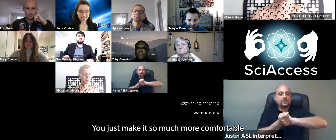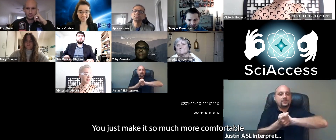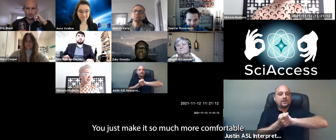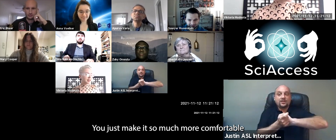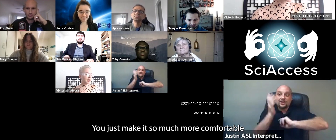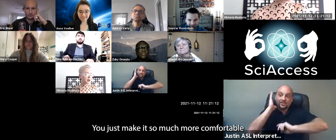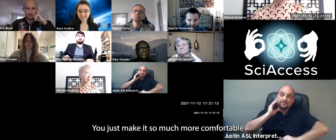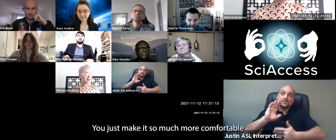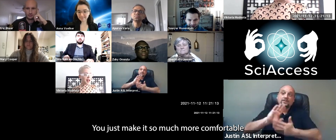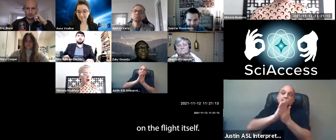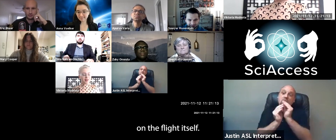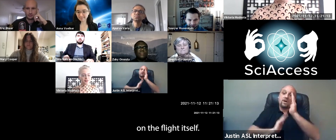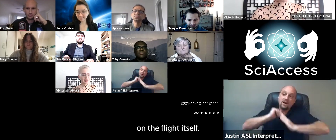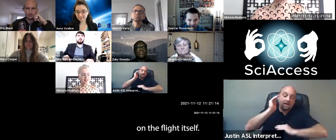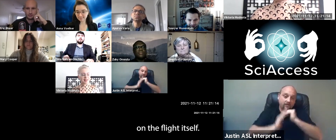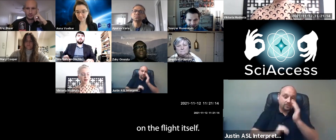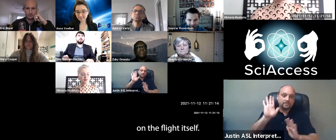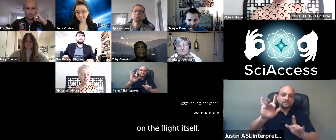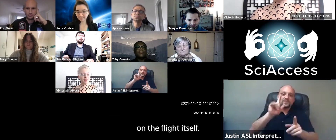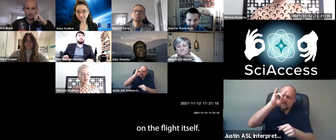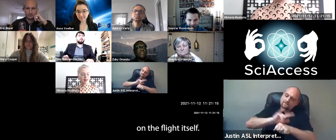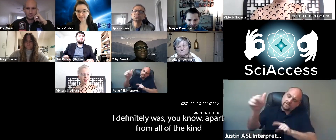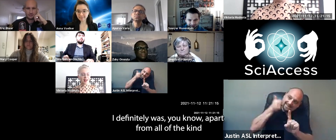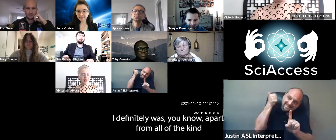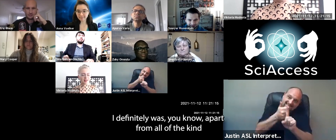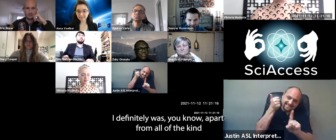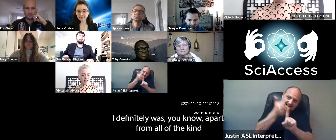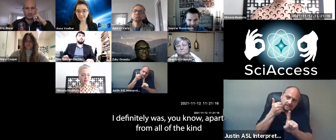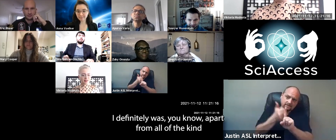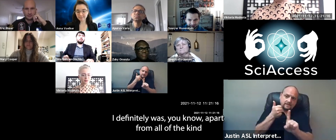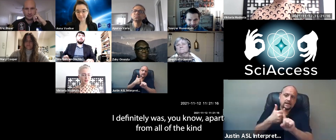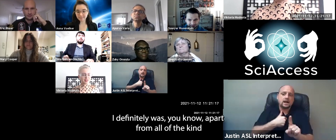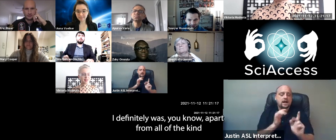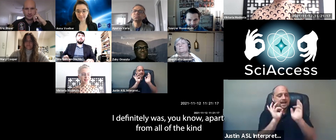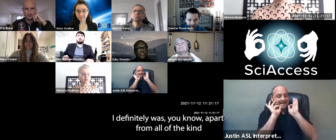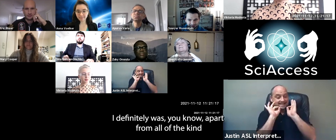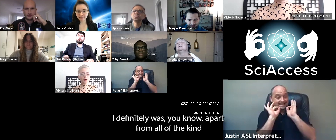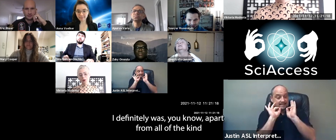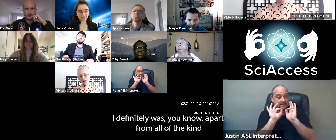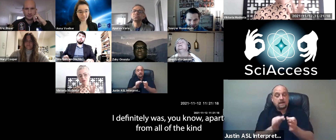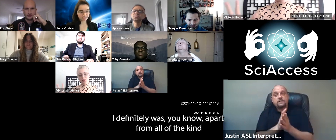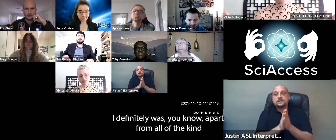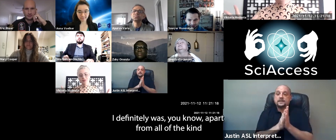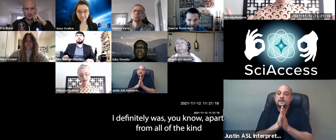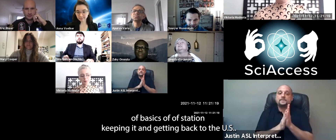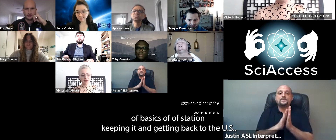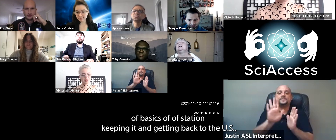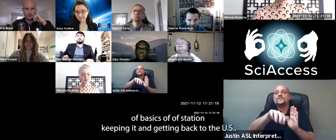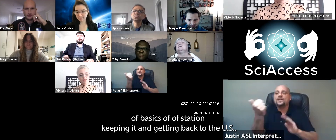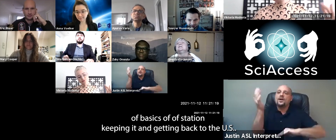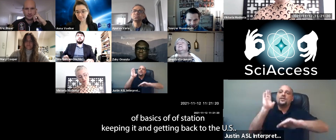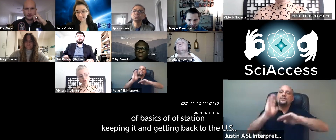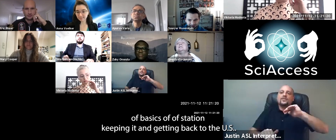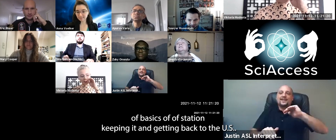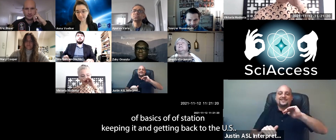more comfortable. On the flight itself, I definitely was, apart from all of the kind of